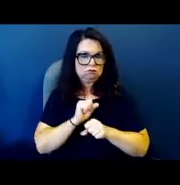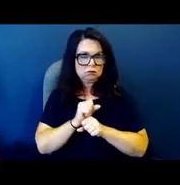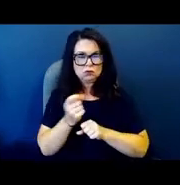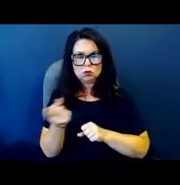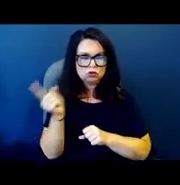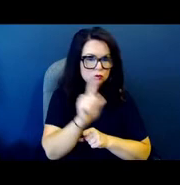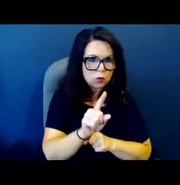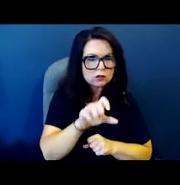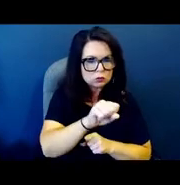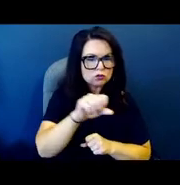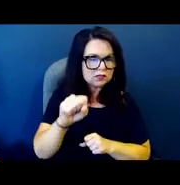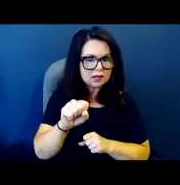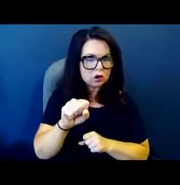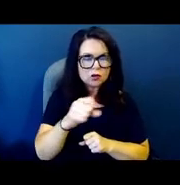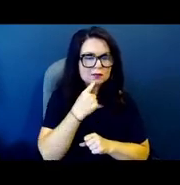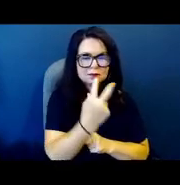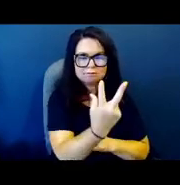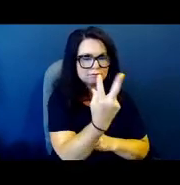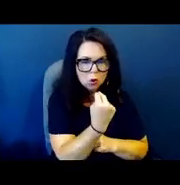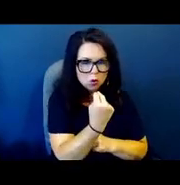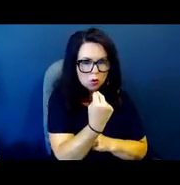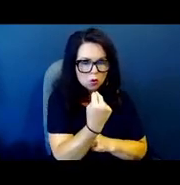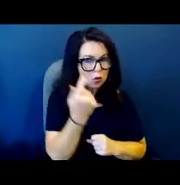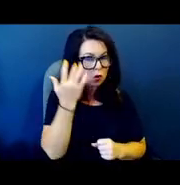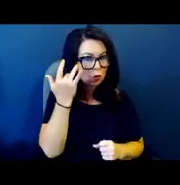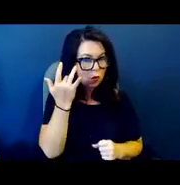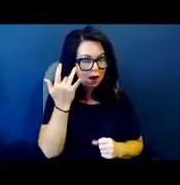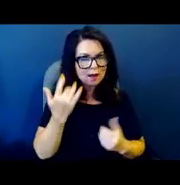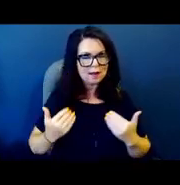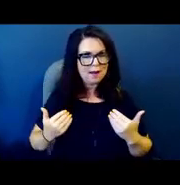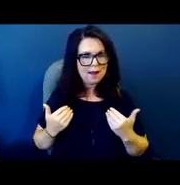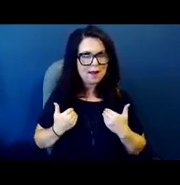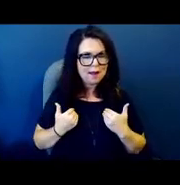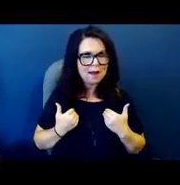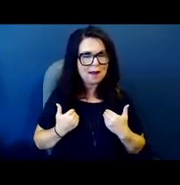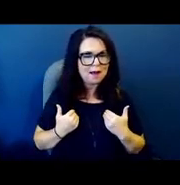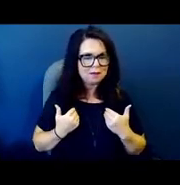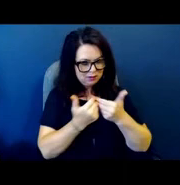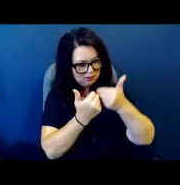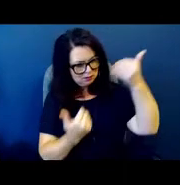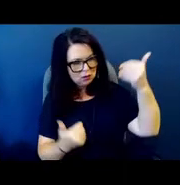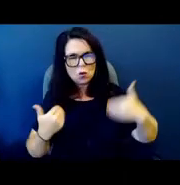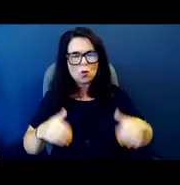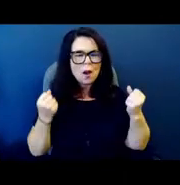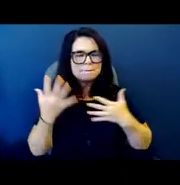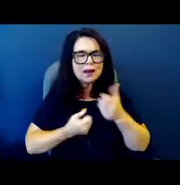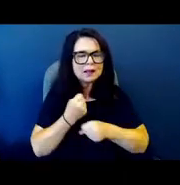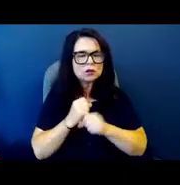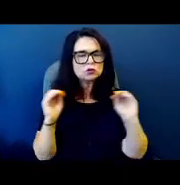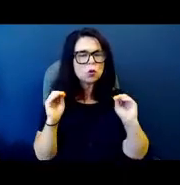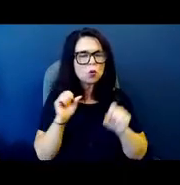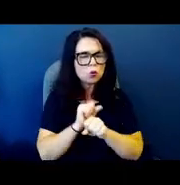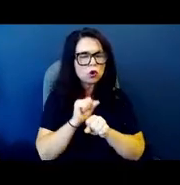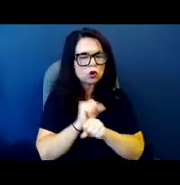you're not eligible because you had a 15, 20-year gap in your resume. So I can tell that